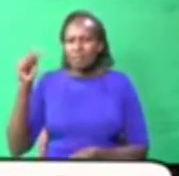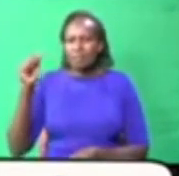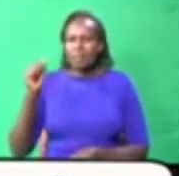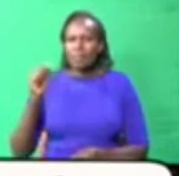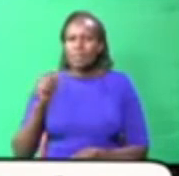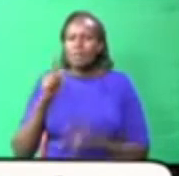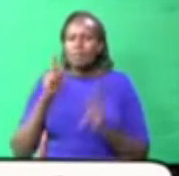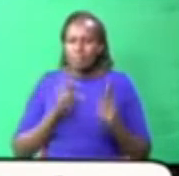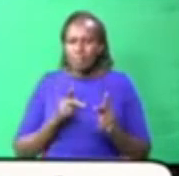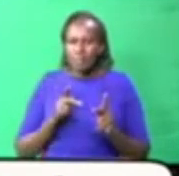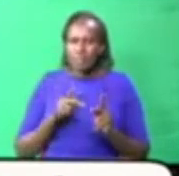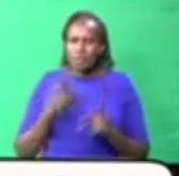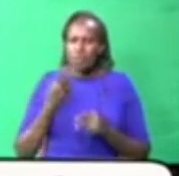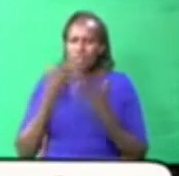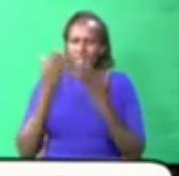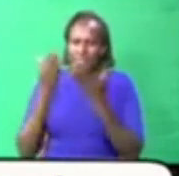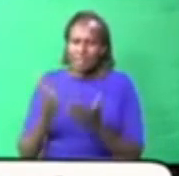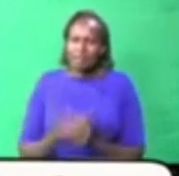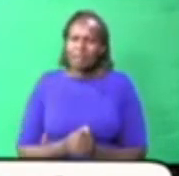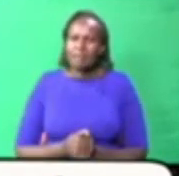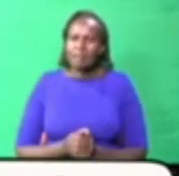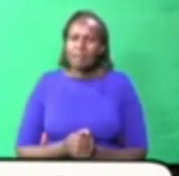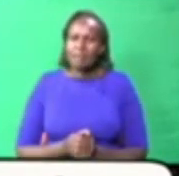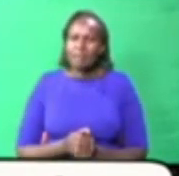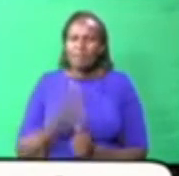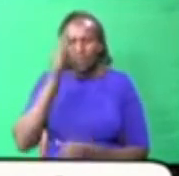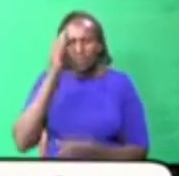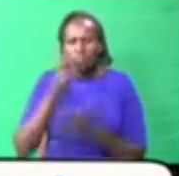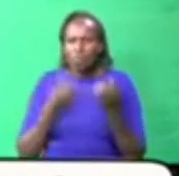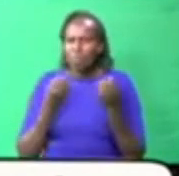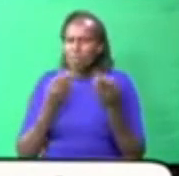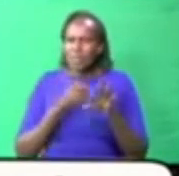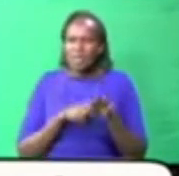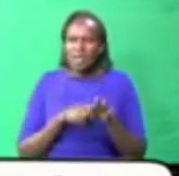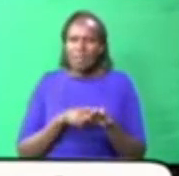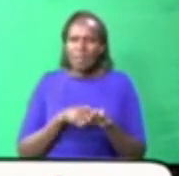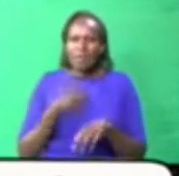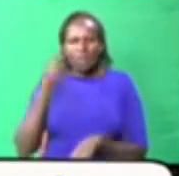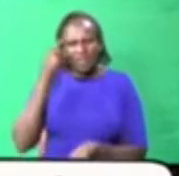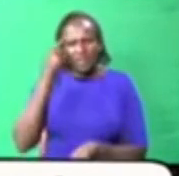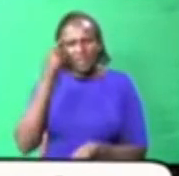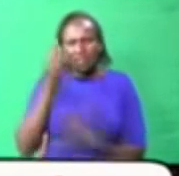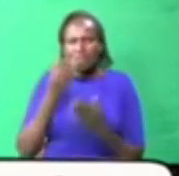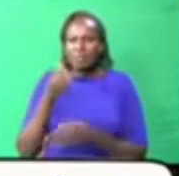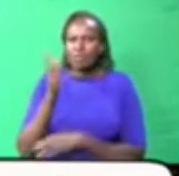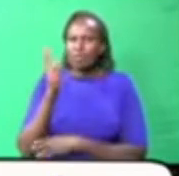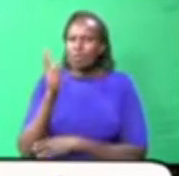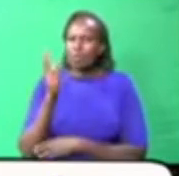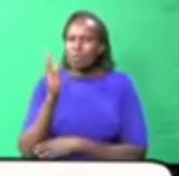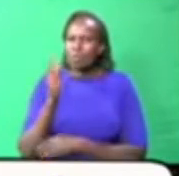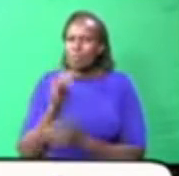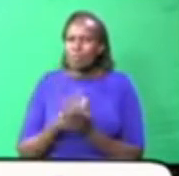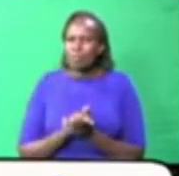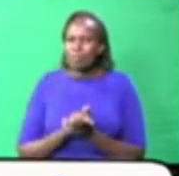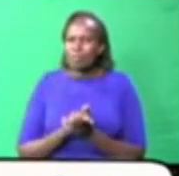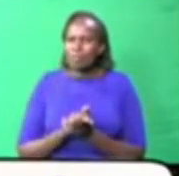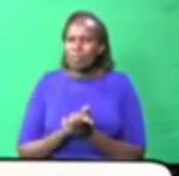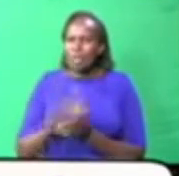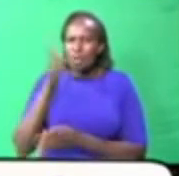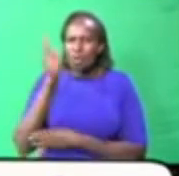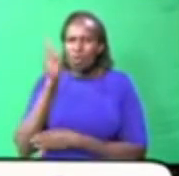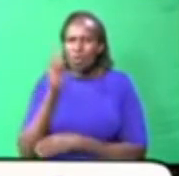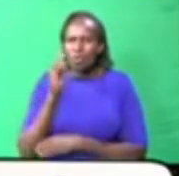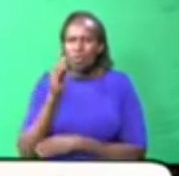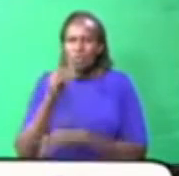vessel. Do you know what? Wakati mingi huwa tunafikia kwamba Mungu hutumia wale watu talented. Let me tell you, it's a lie. God does not look